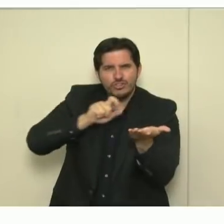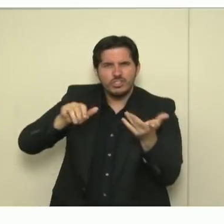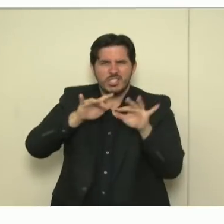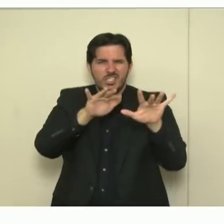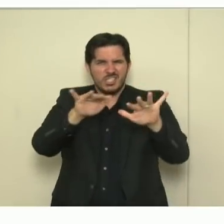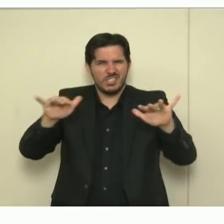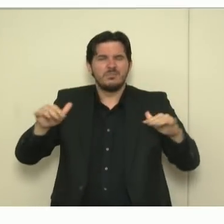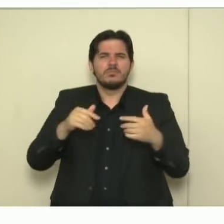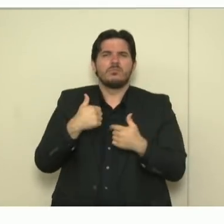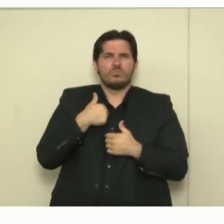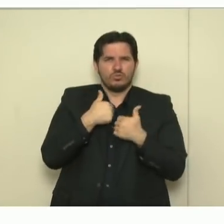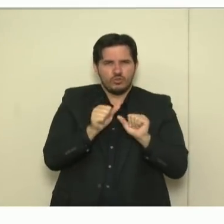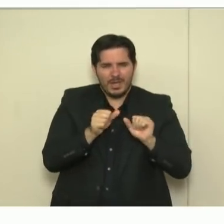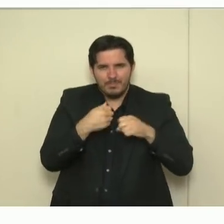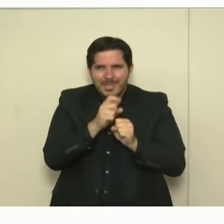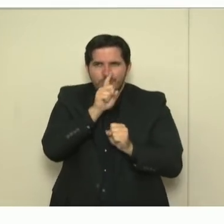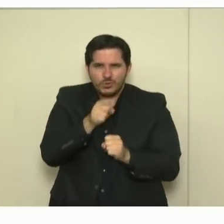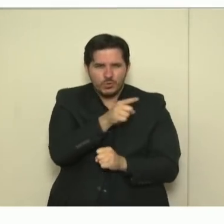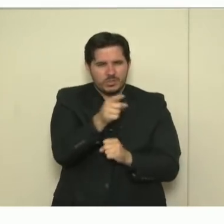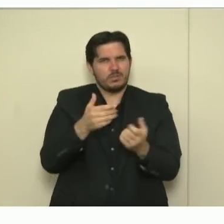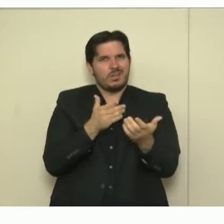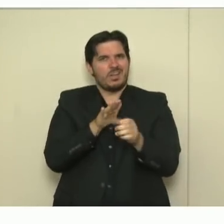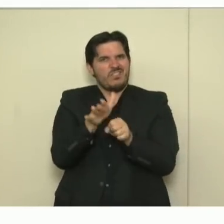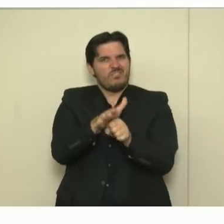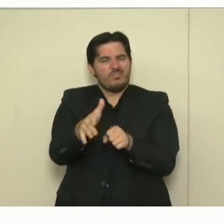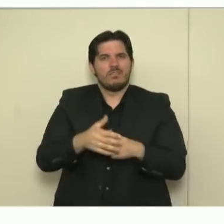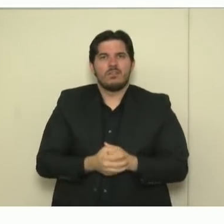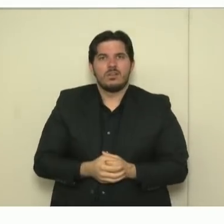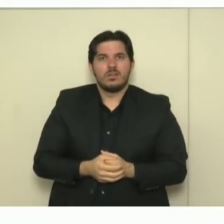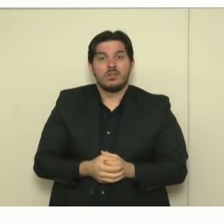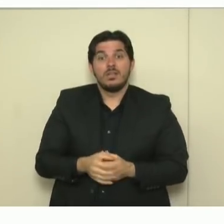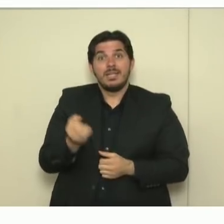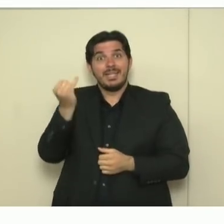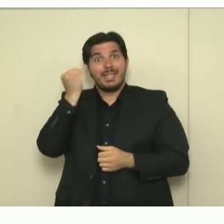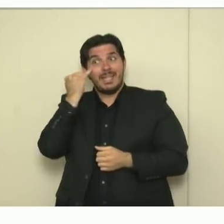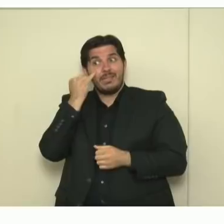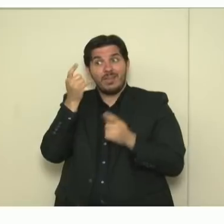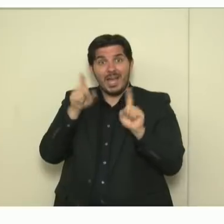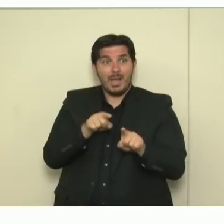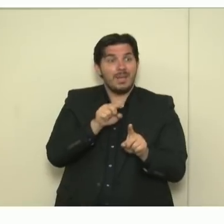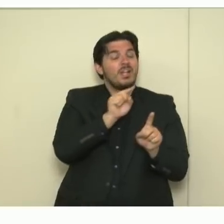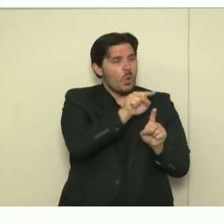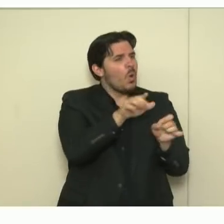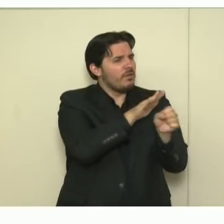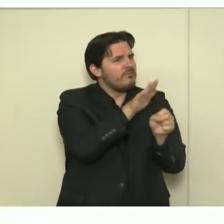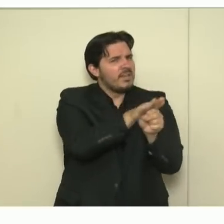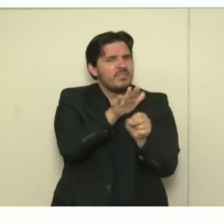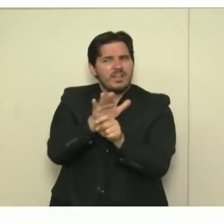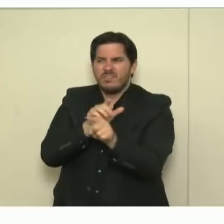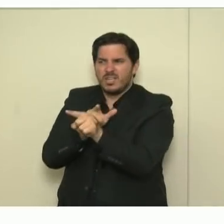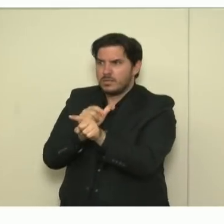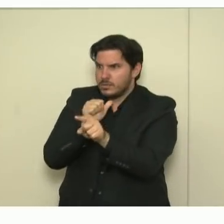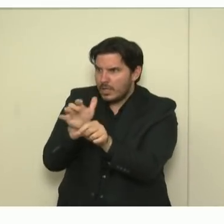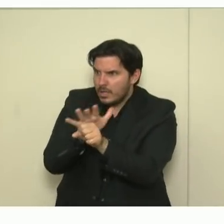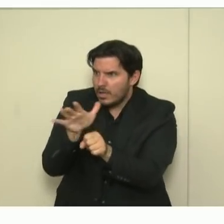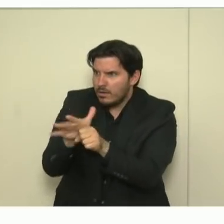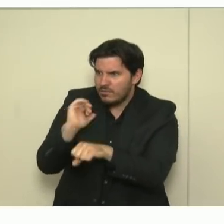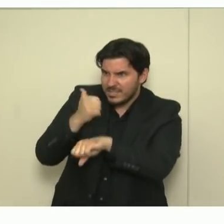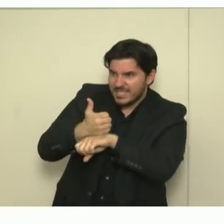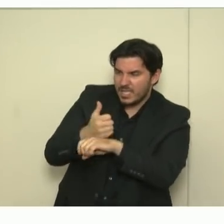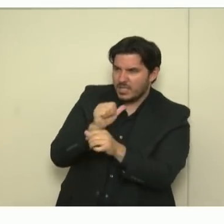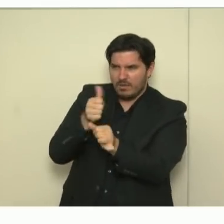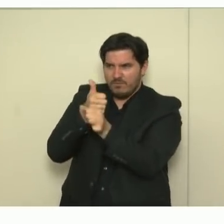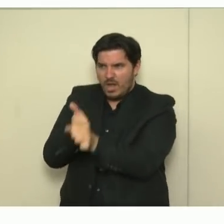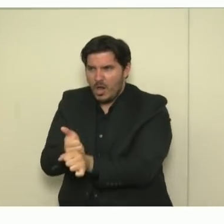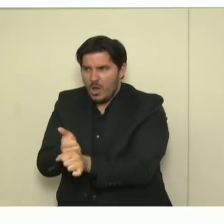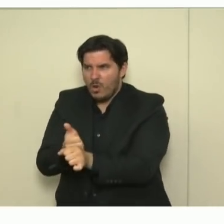that we're taking an active role if we do see areas where it's not living up to the standards that we've set for safety and health, that